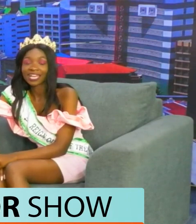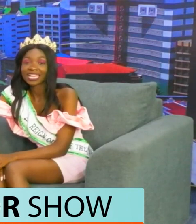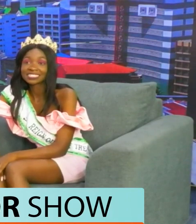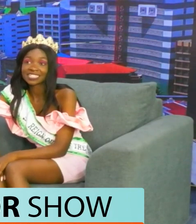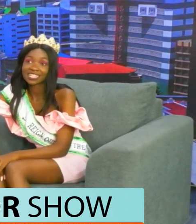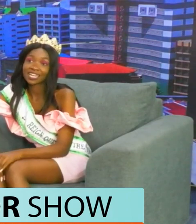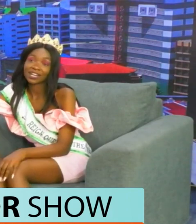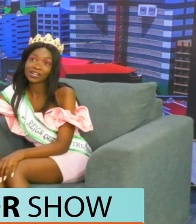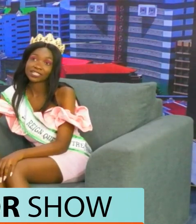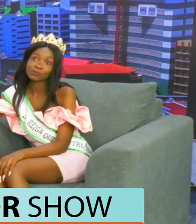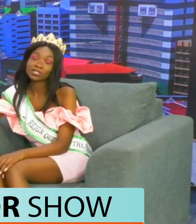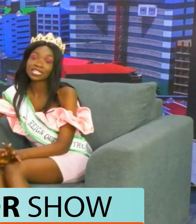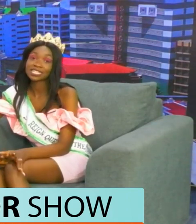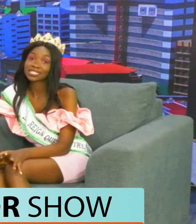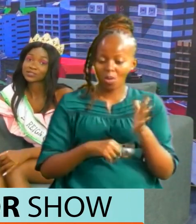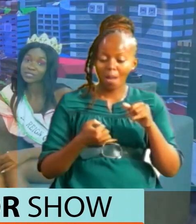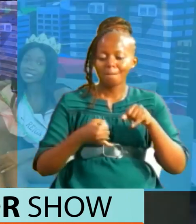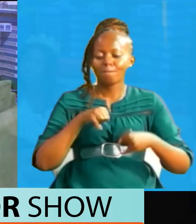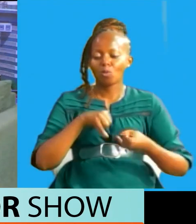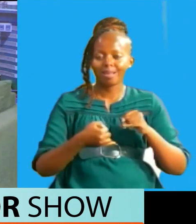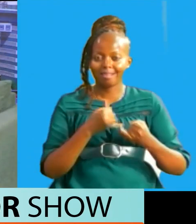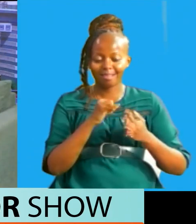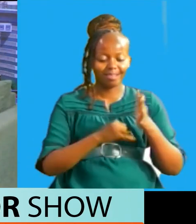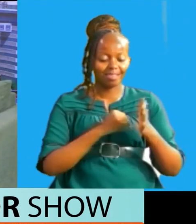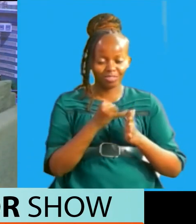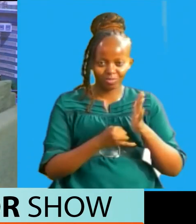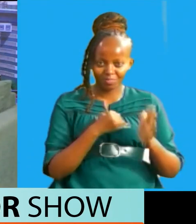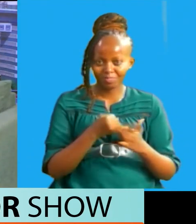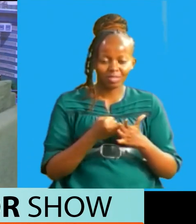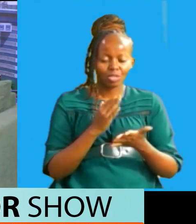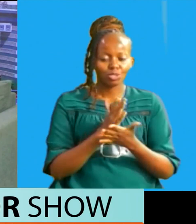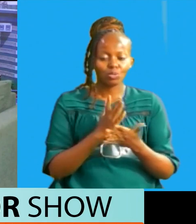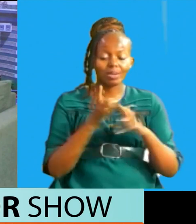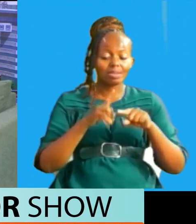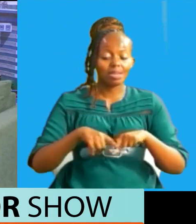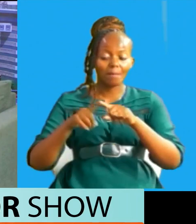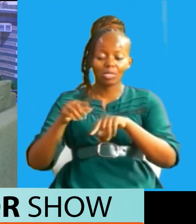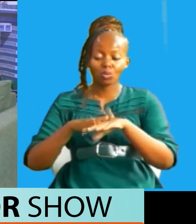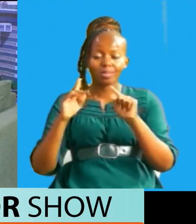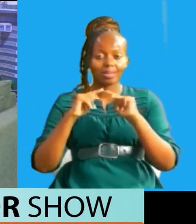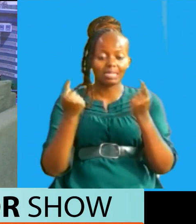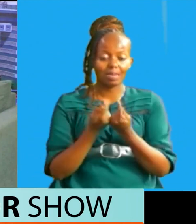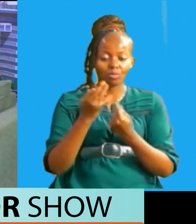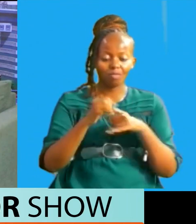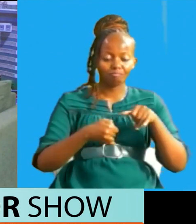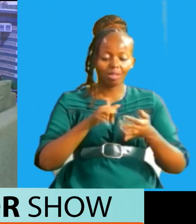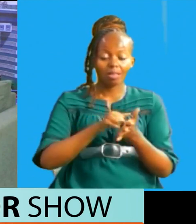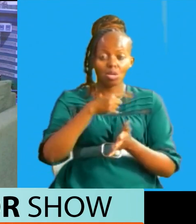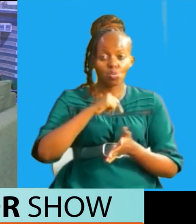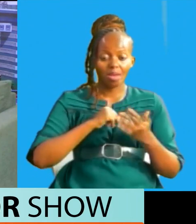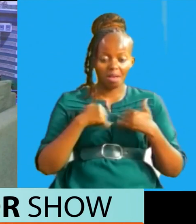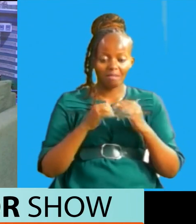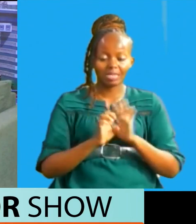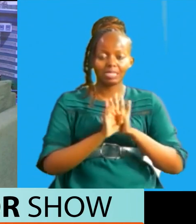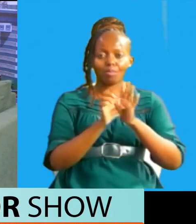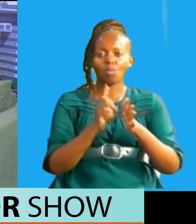I can say modeling industry is broad in terms of the types of modeling we have. For example, we